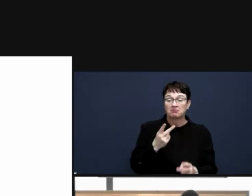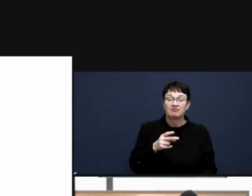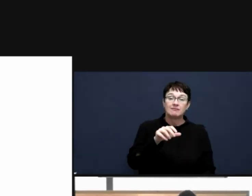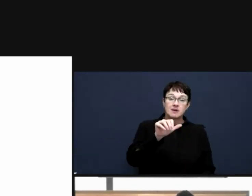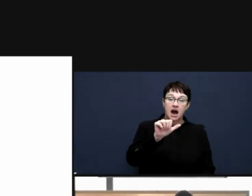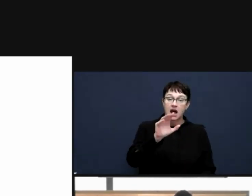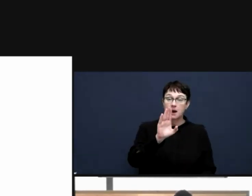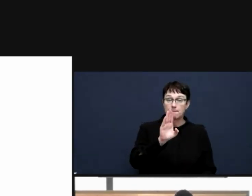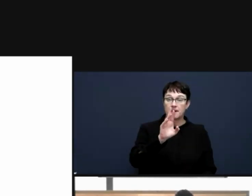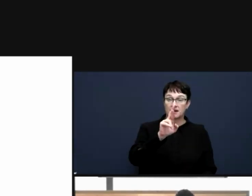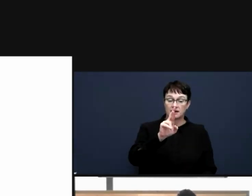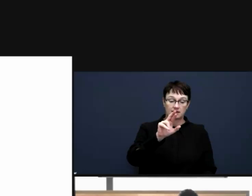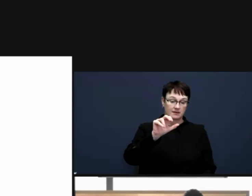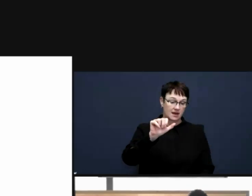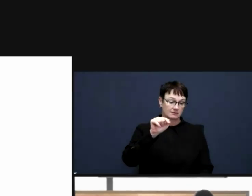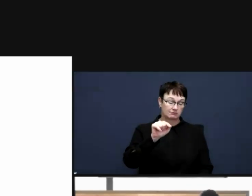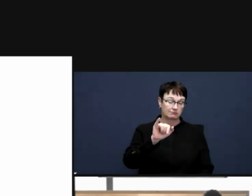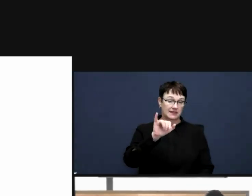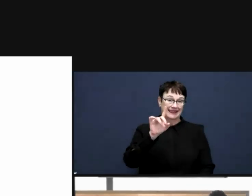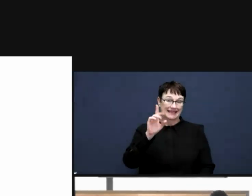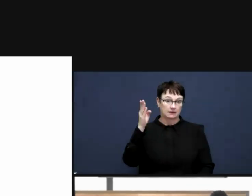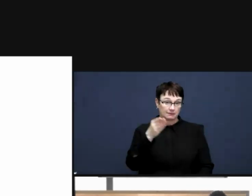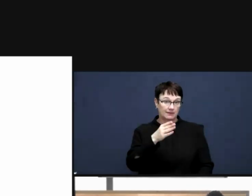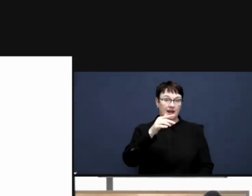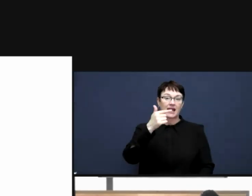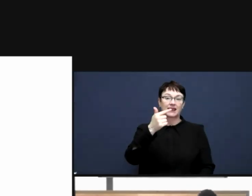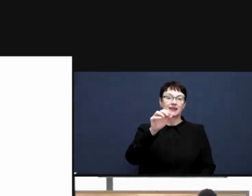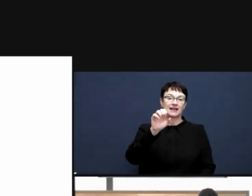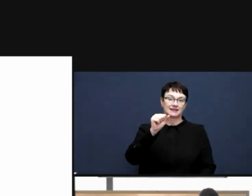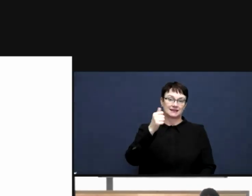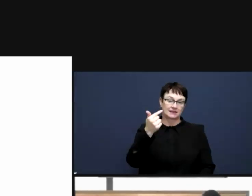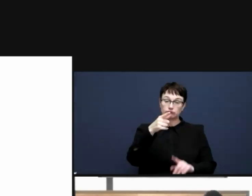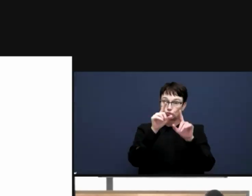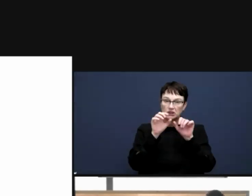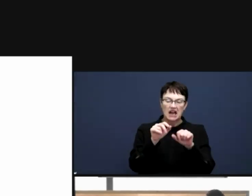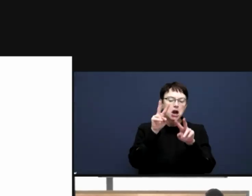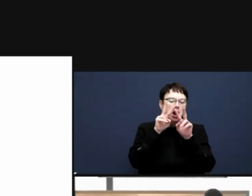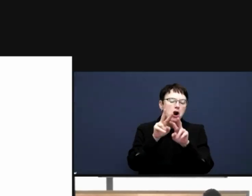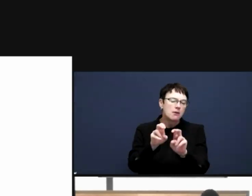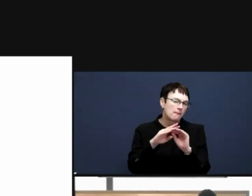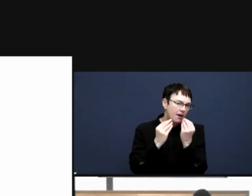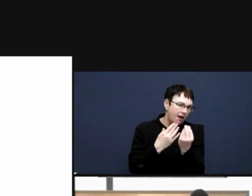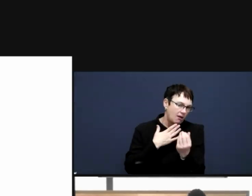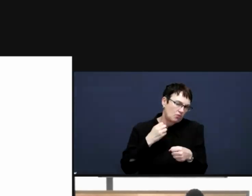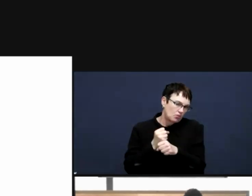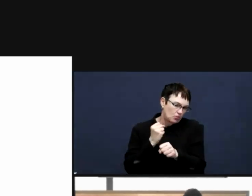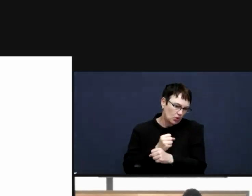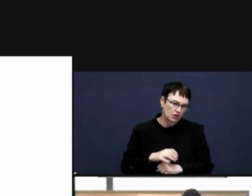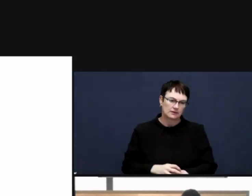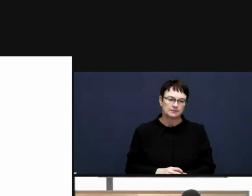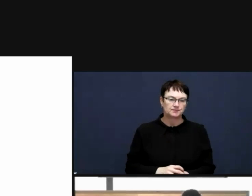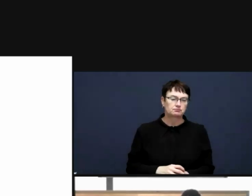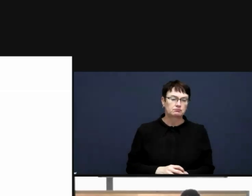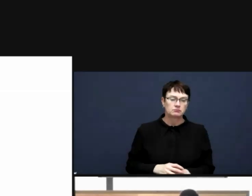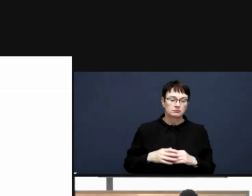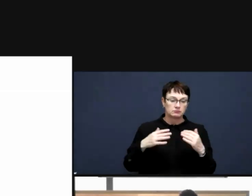Let's start with automated testing. Automated testing is great for repeating issues. At this